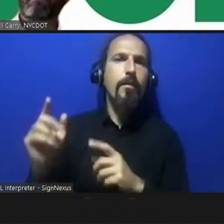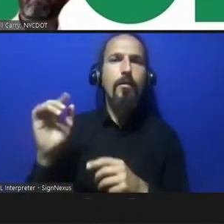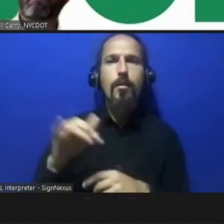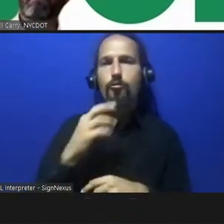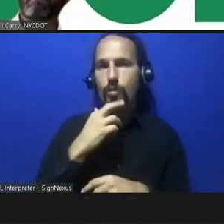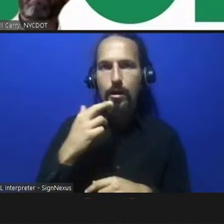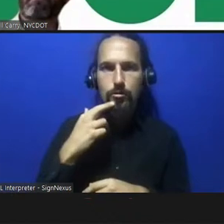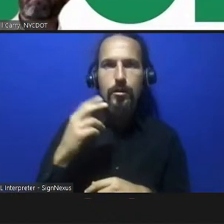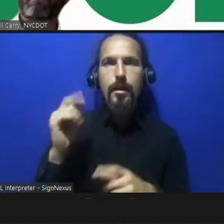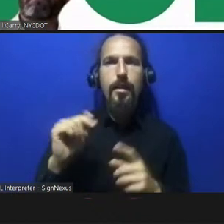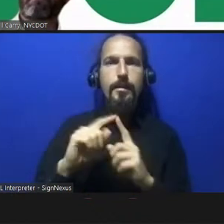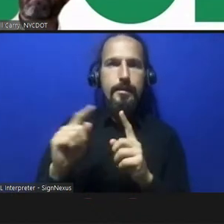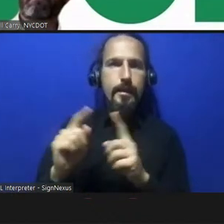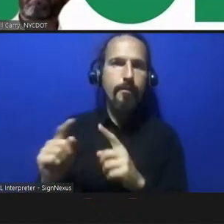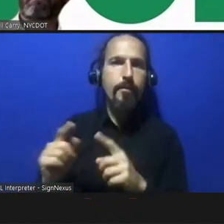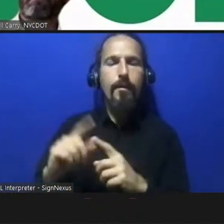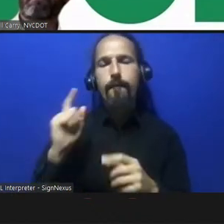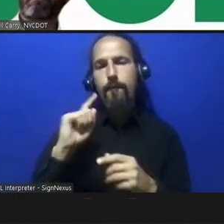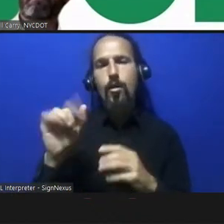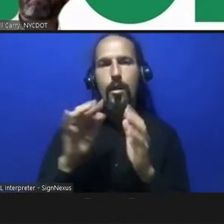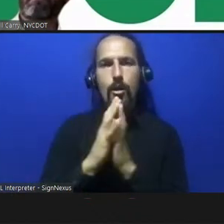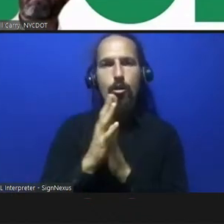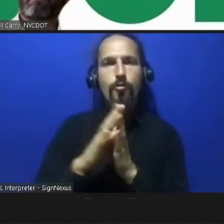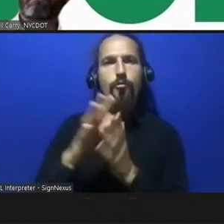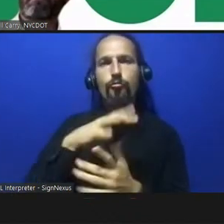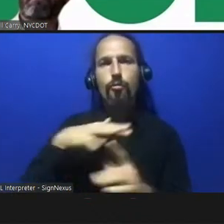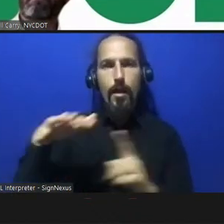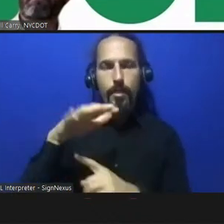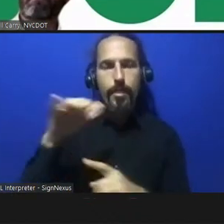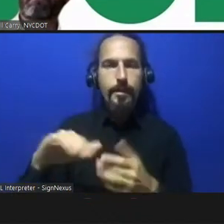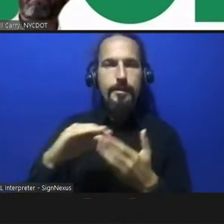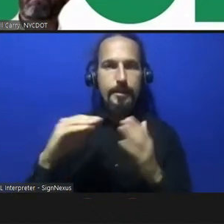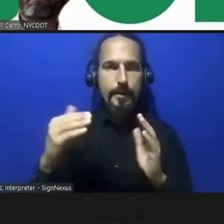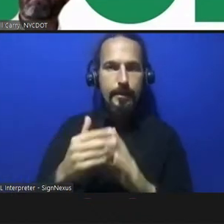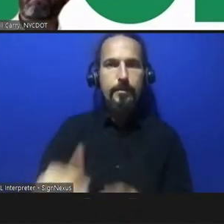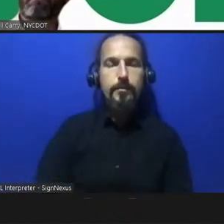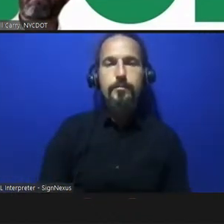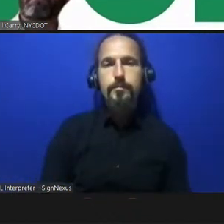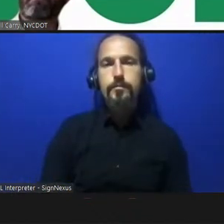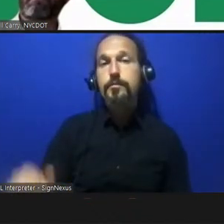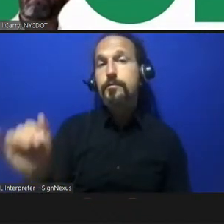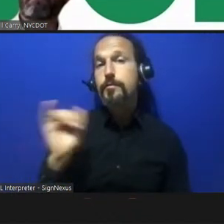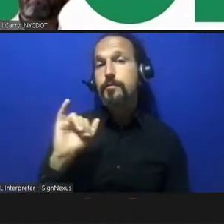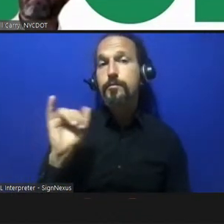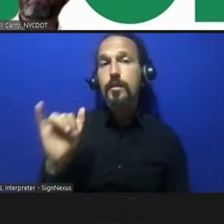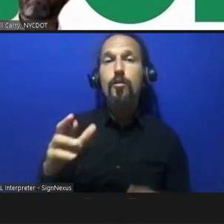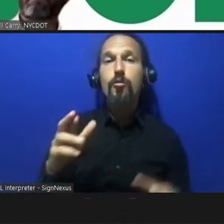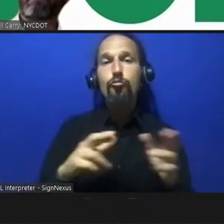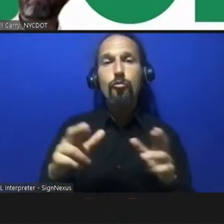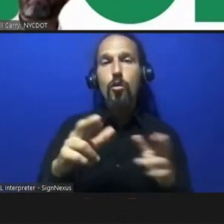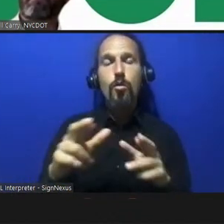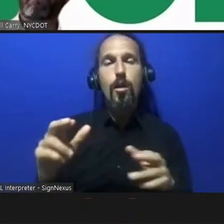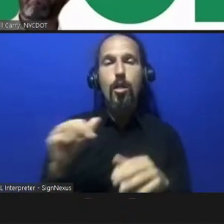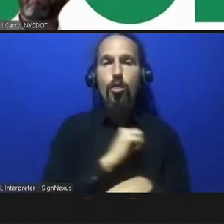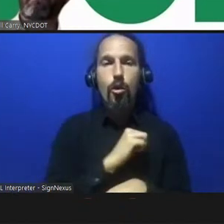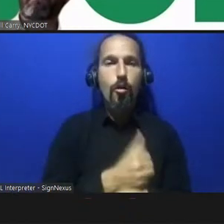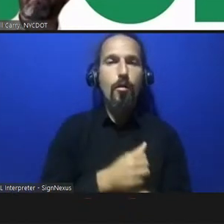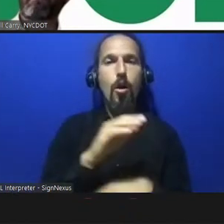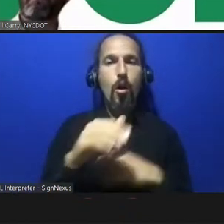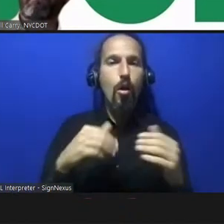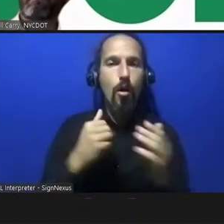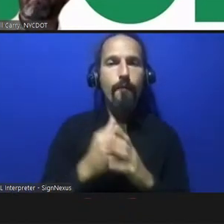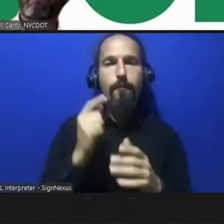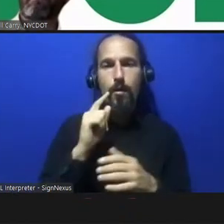of items that contribute to congestion around the city as well as the roadway authorities and whatnot these all contribute to